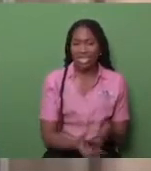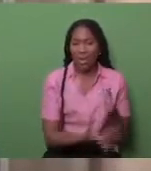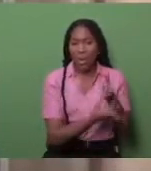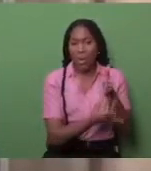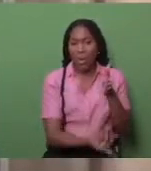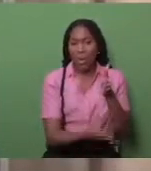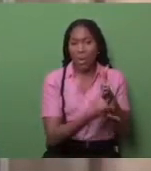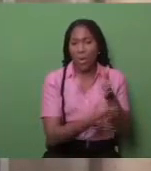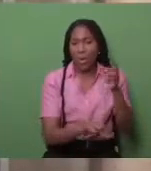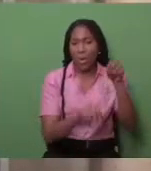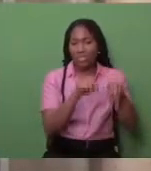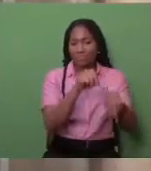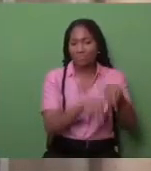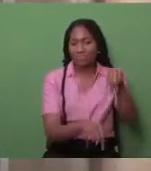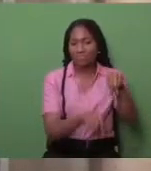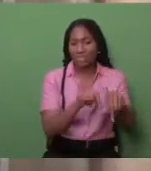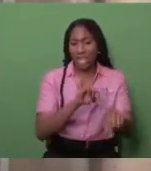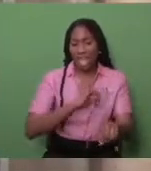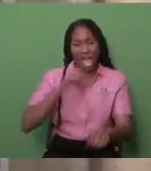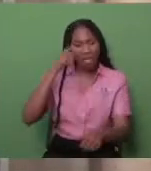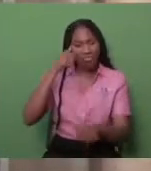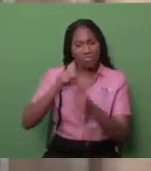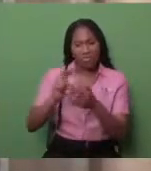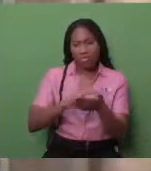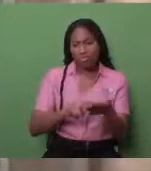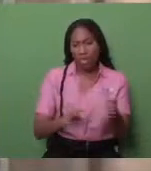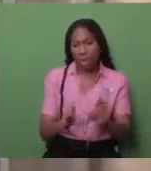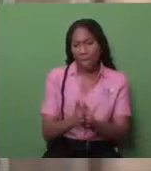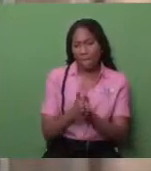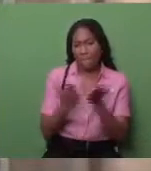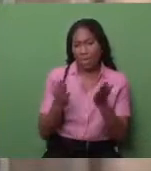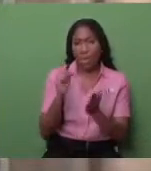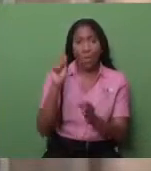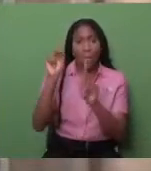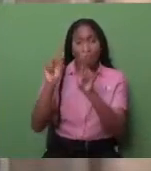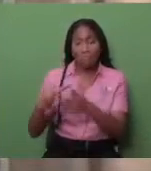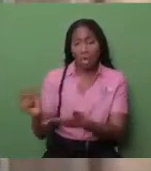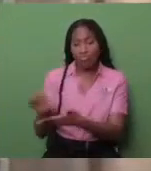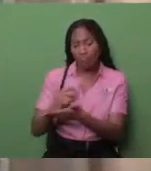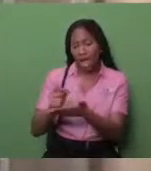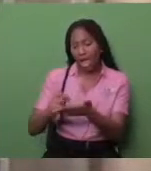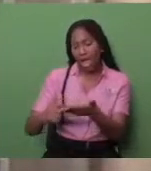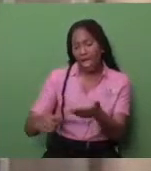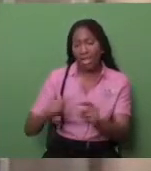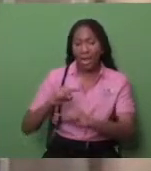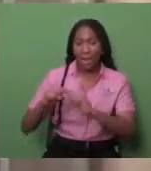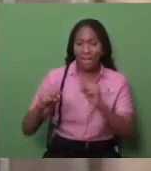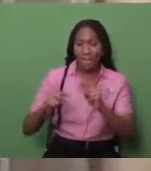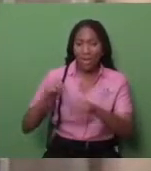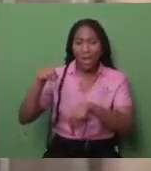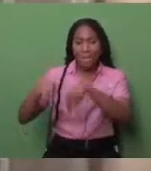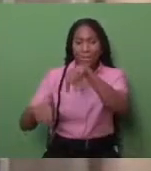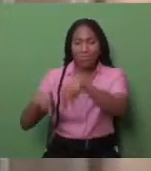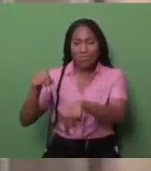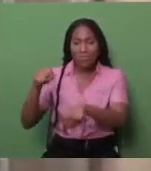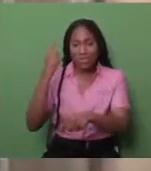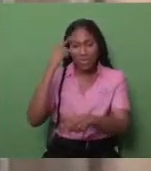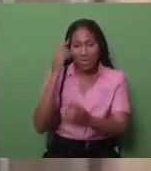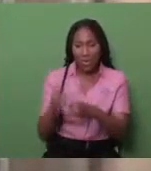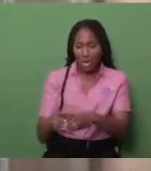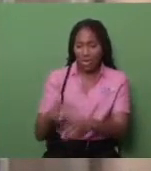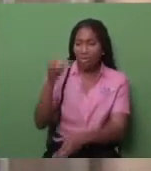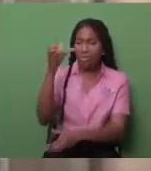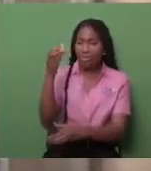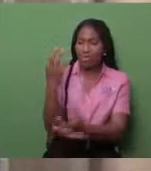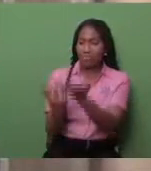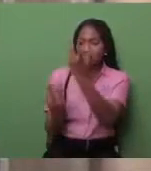industries. I remember reading in a book somebody writing up about Petrotrindong Day and the flame, some